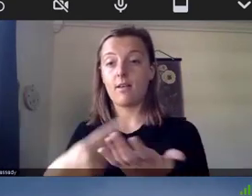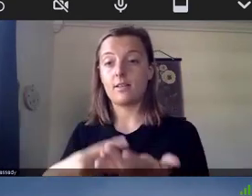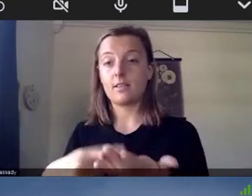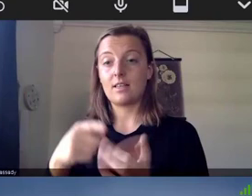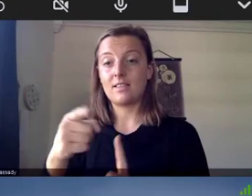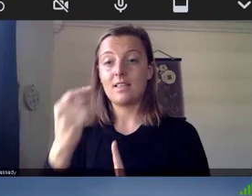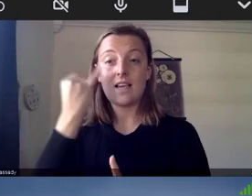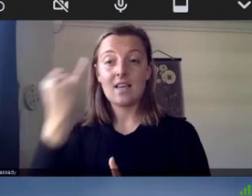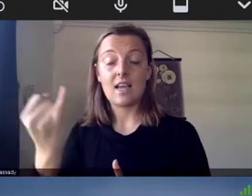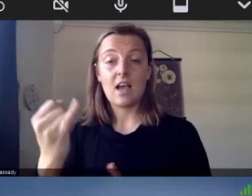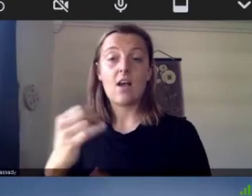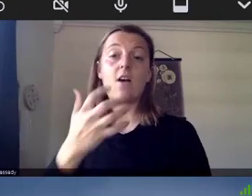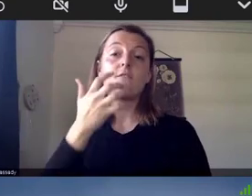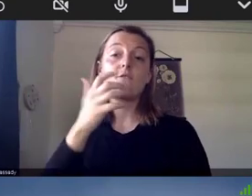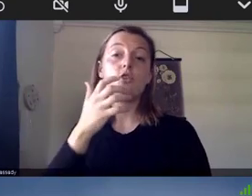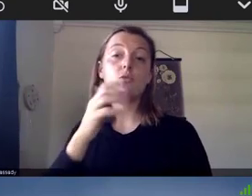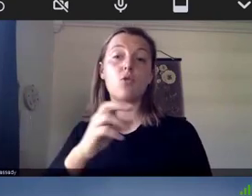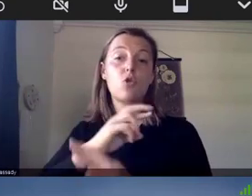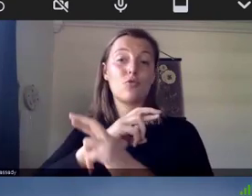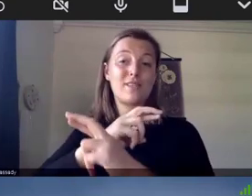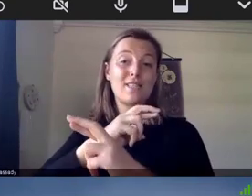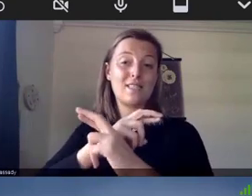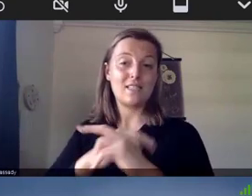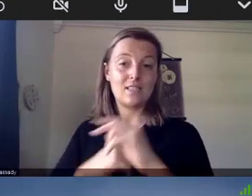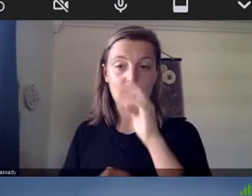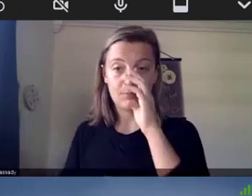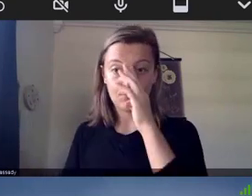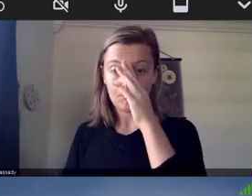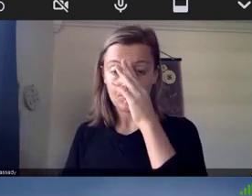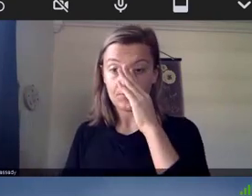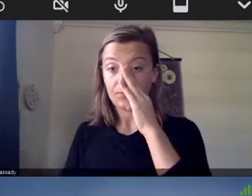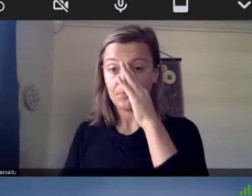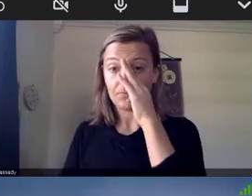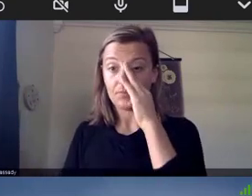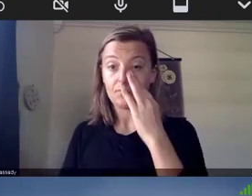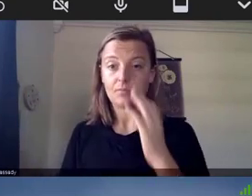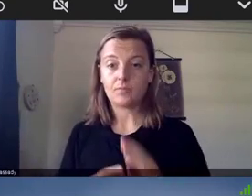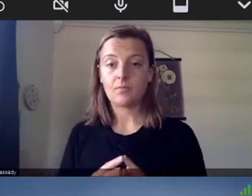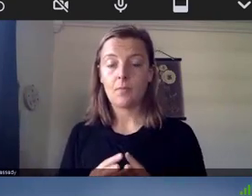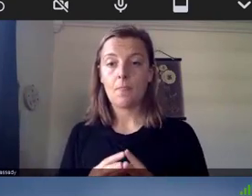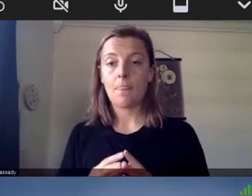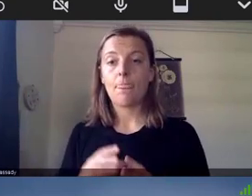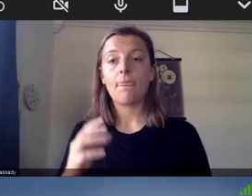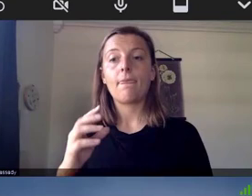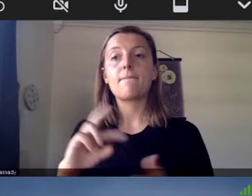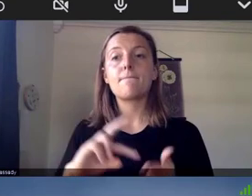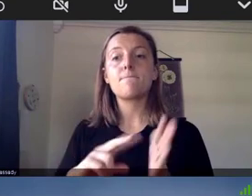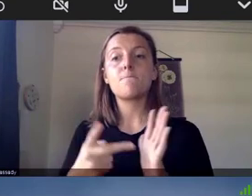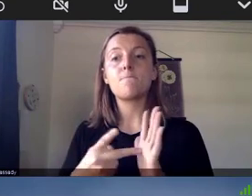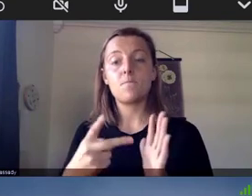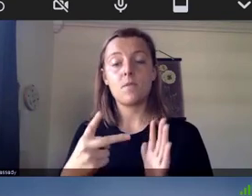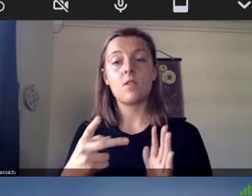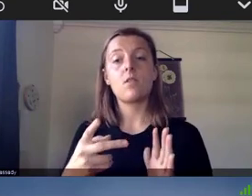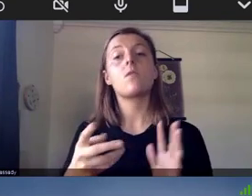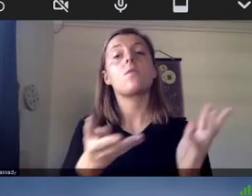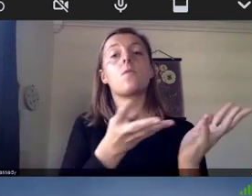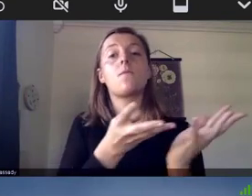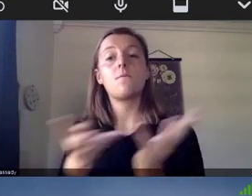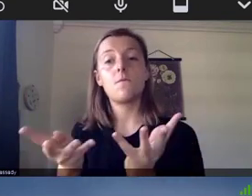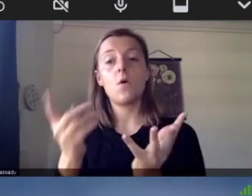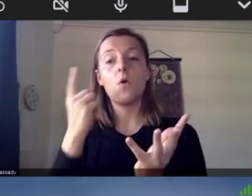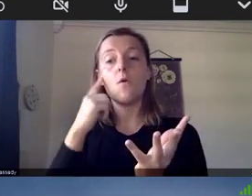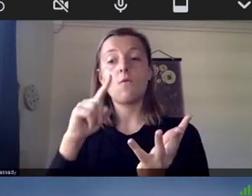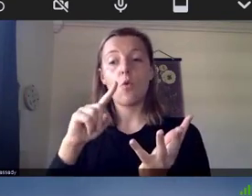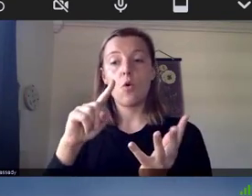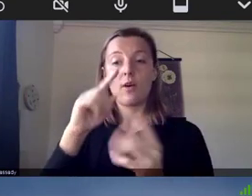the flow of electrons in a DC circuit to the flow of heat in the universe, right? So all